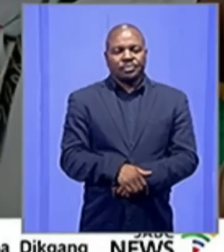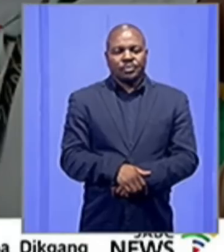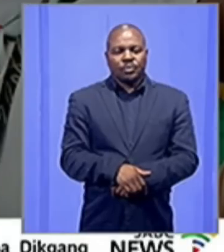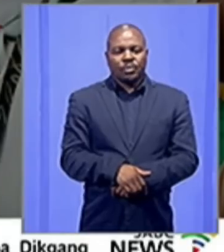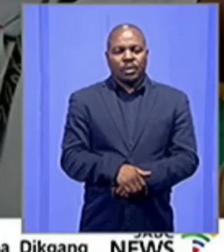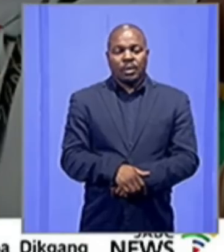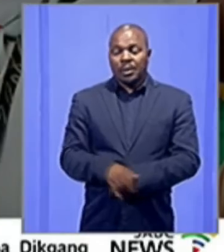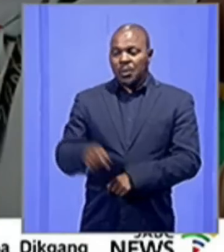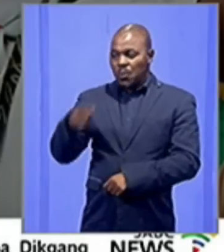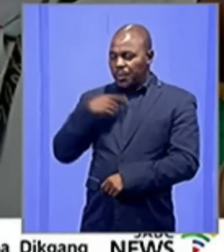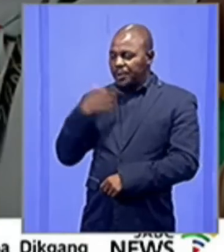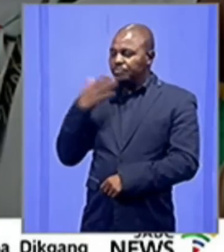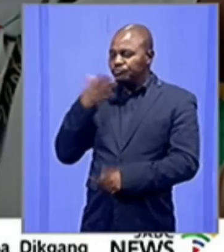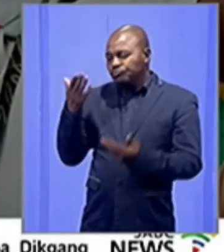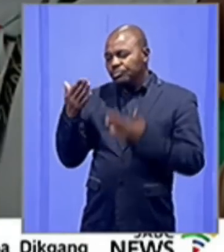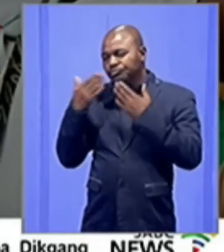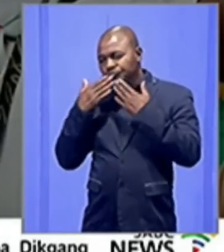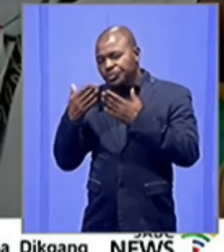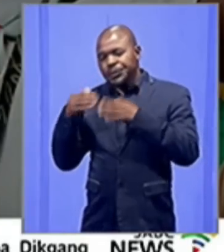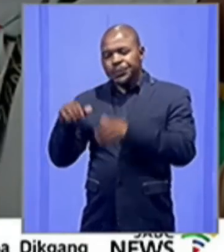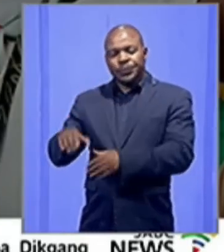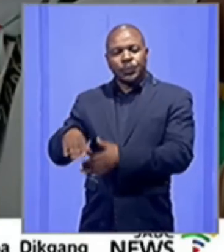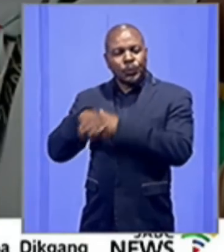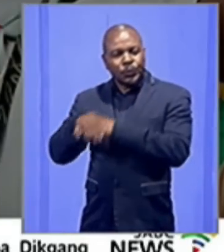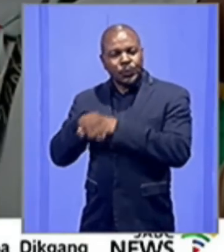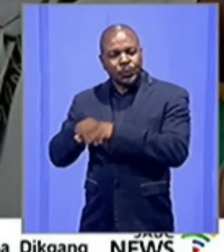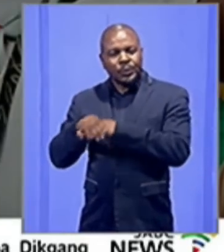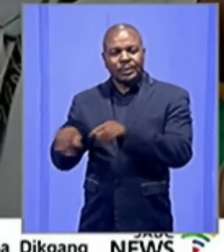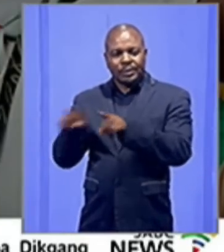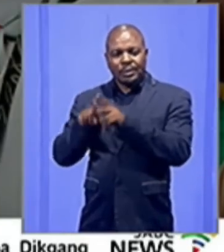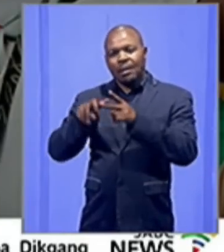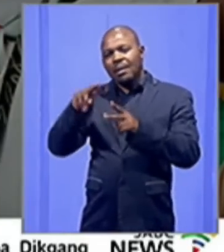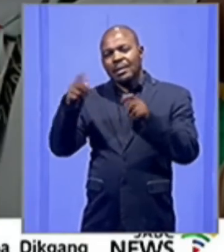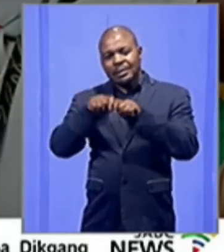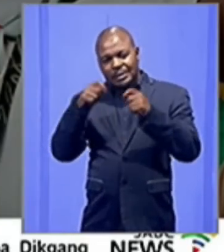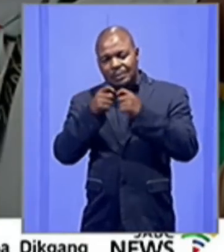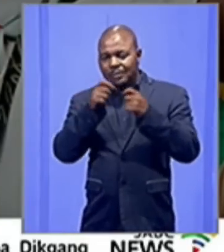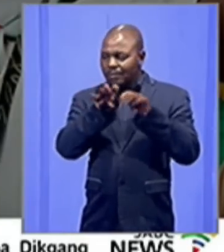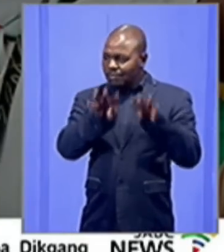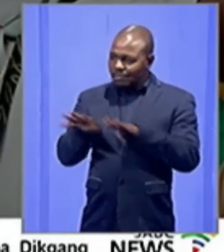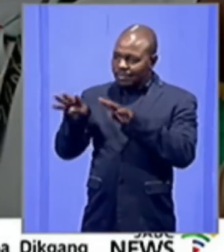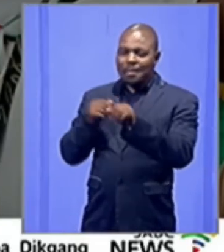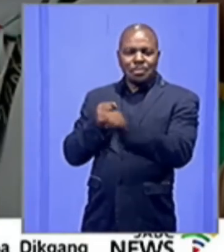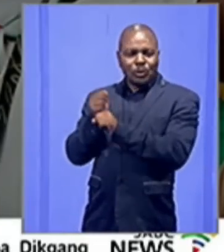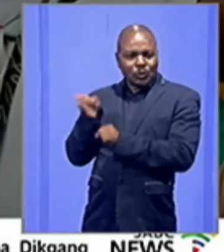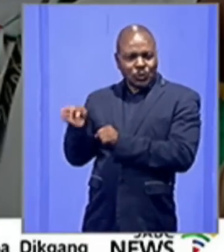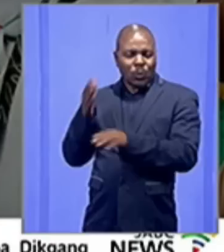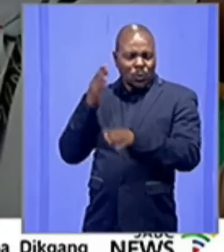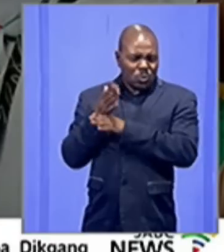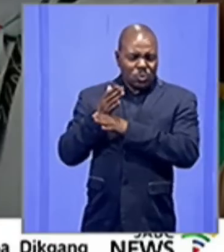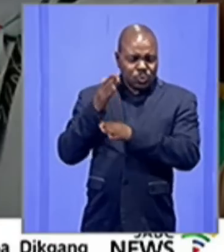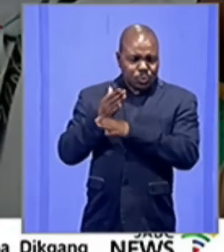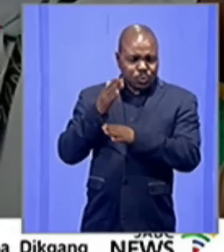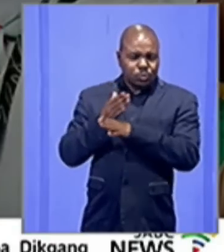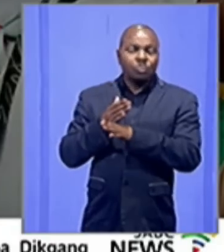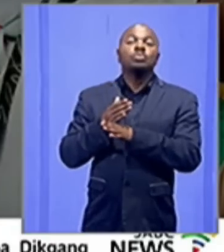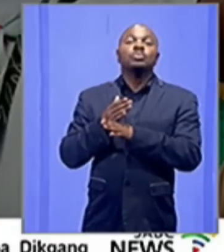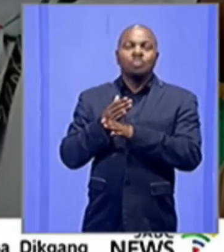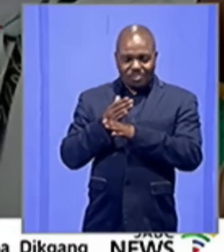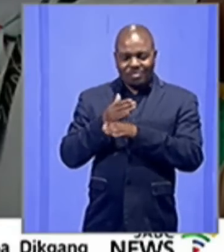lebogisa mabokoboko e berekile hantle le ditlhopha tse dingwe go ka di ka tsa malebela mo bona gore go sebetsa ka matla go